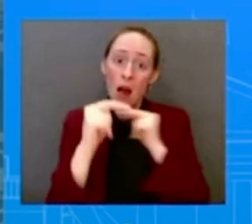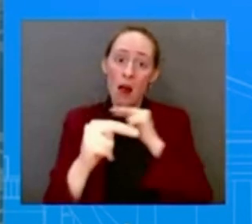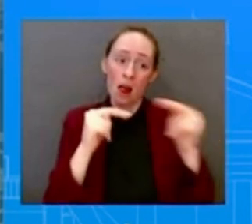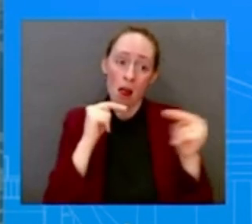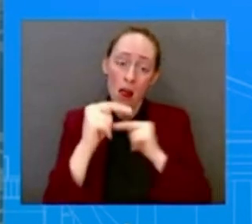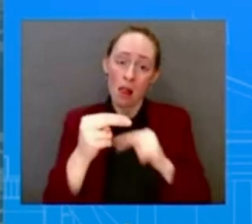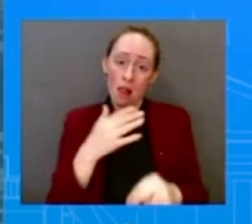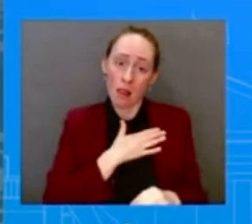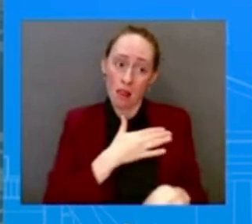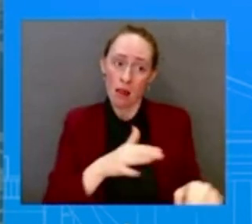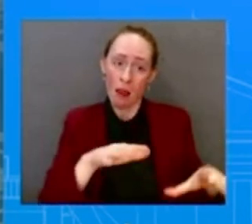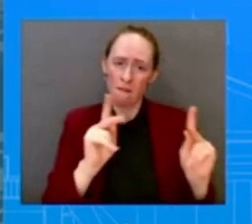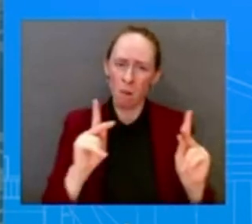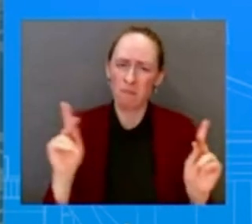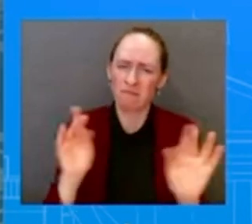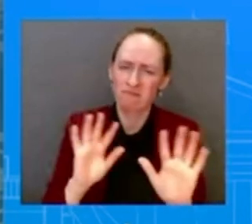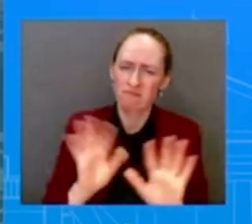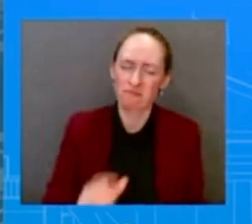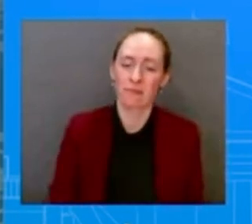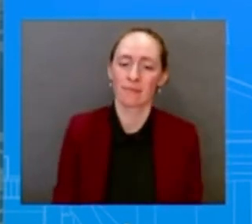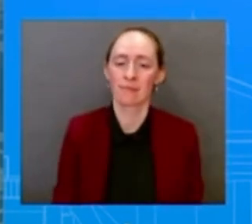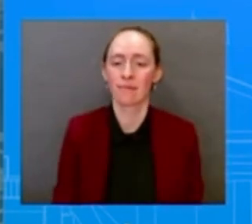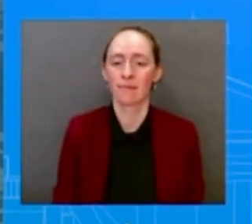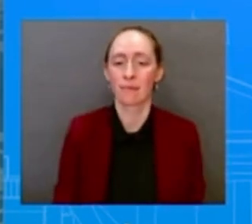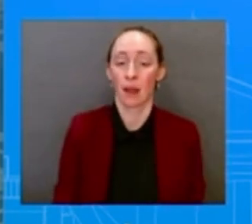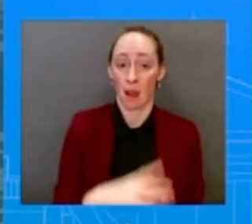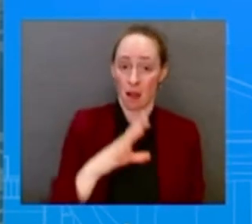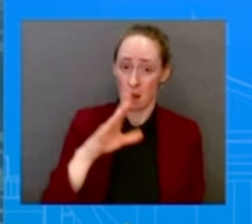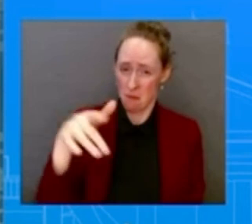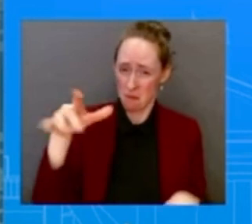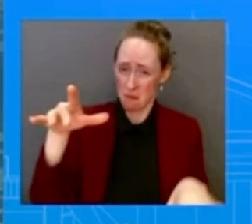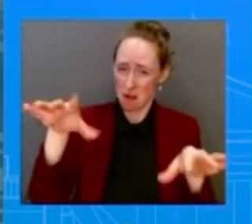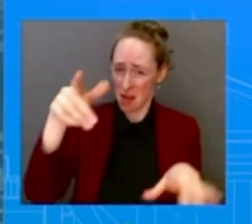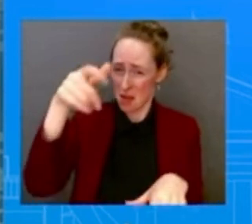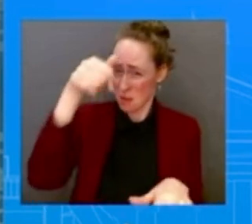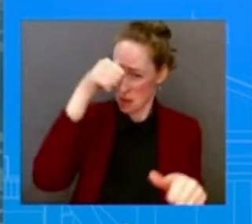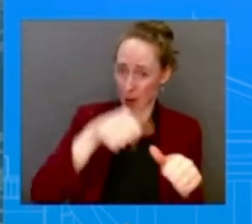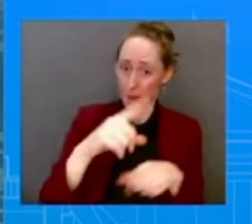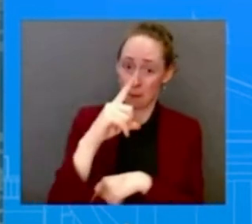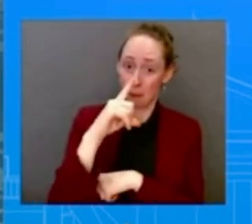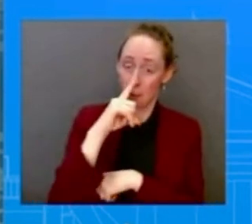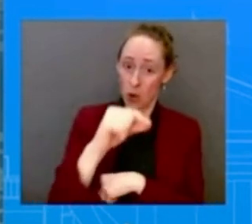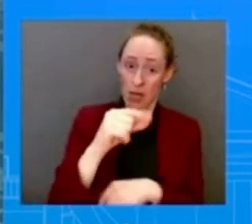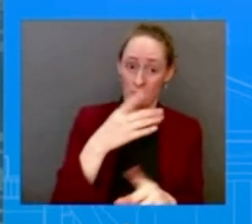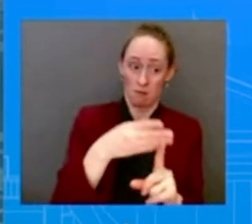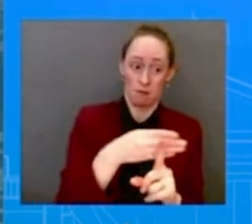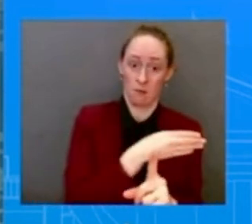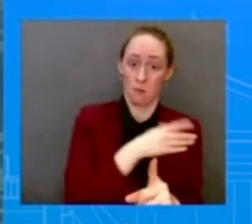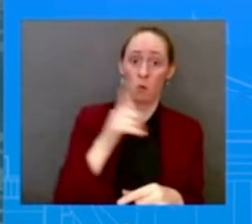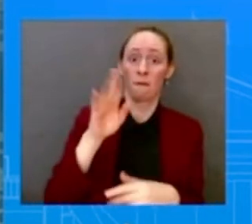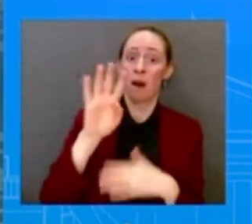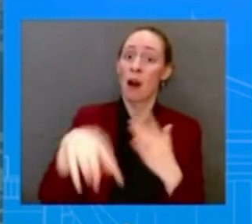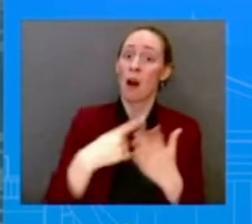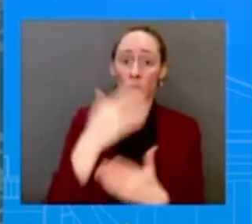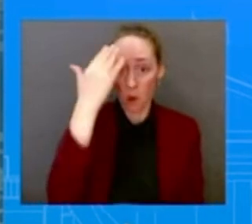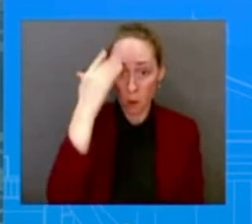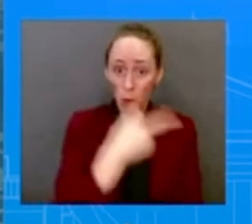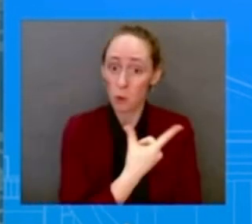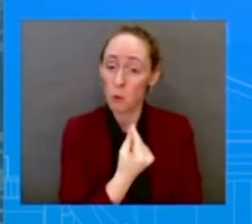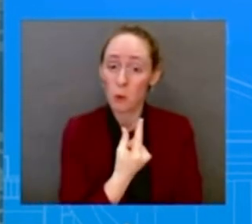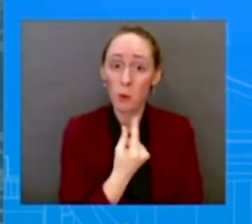over the last 24 hours flew dozens more cruise missiles into civilian targets into Ukraine, knocking